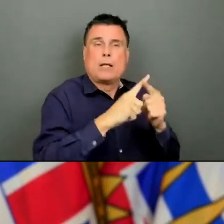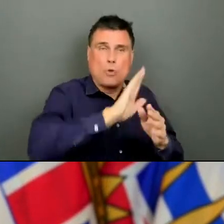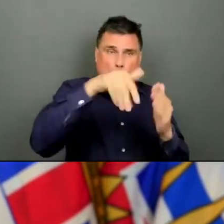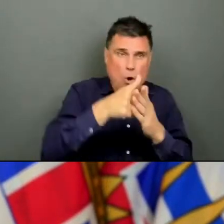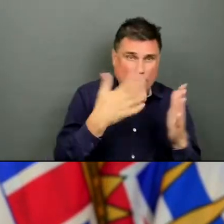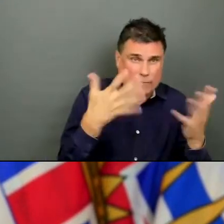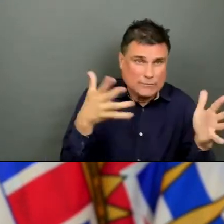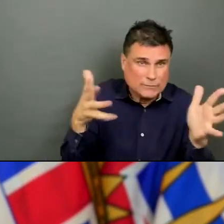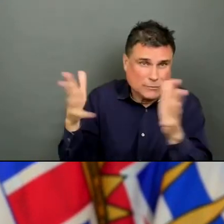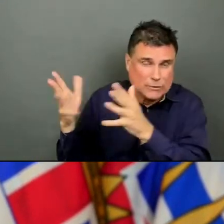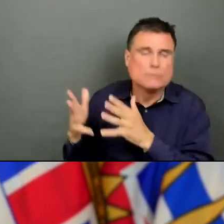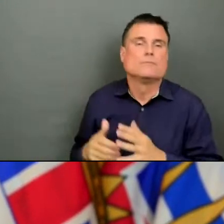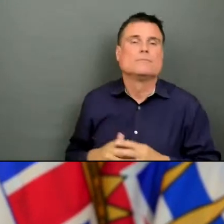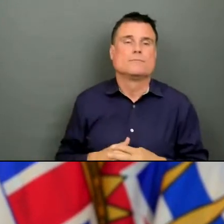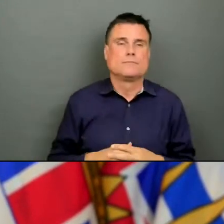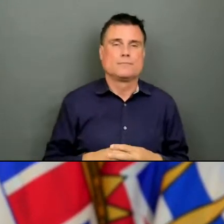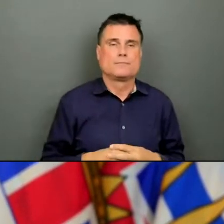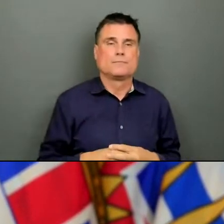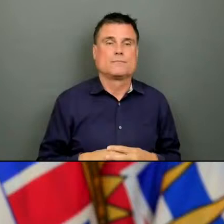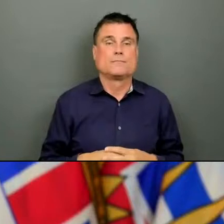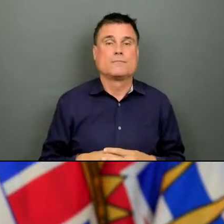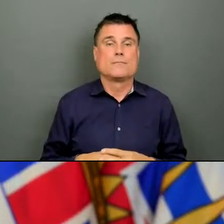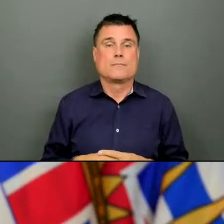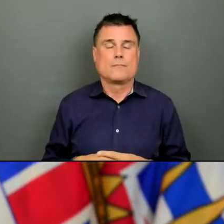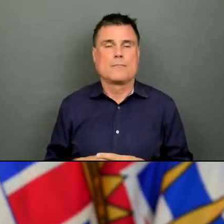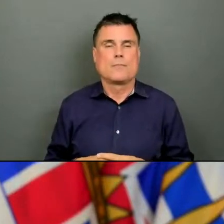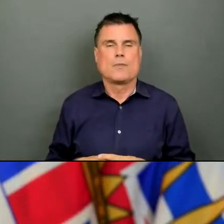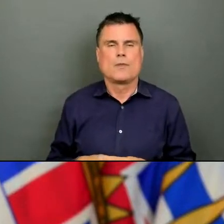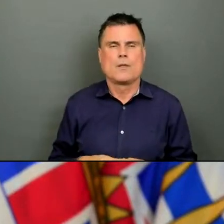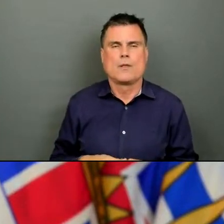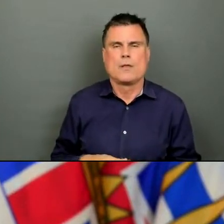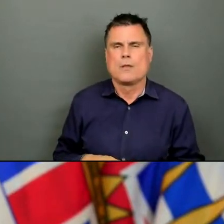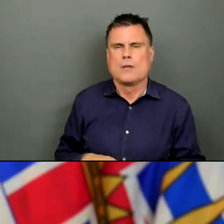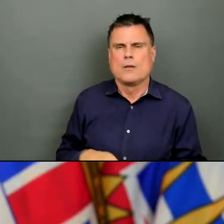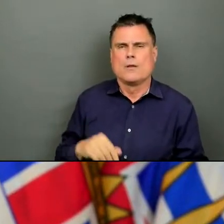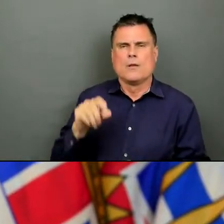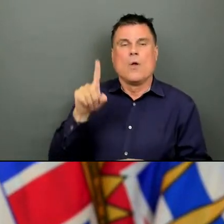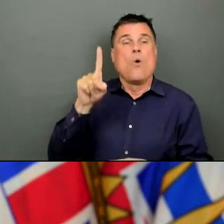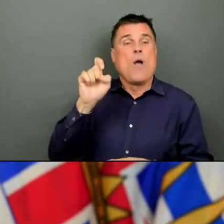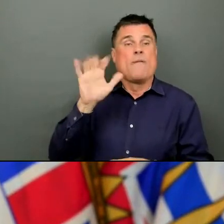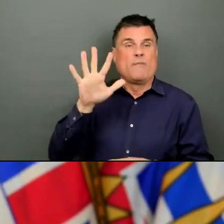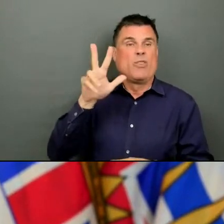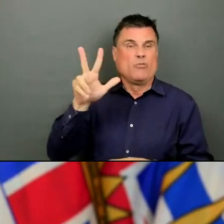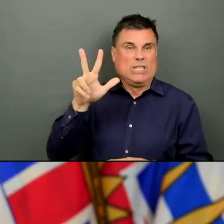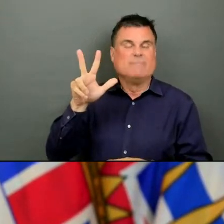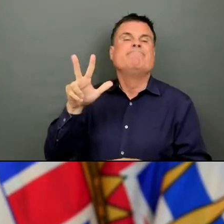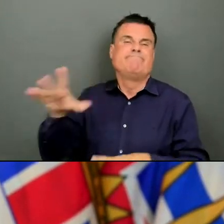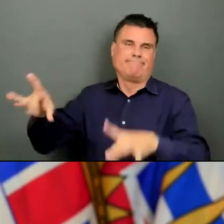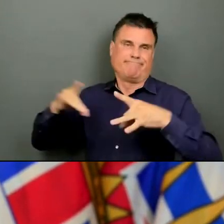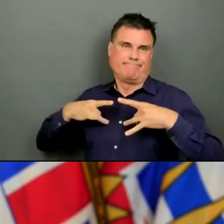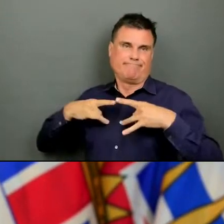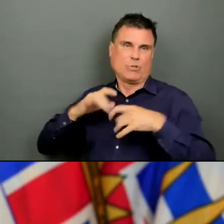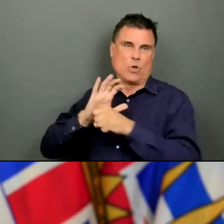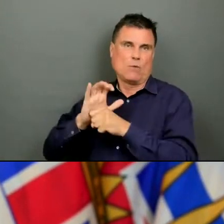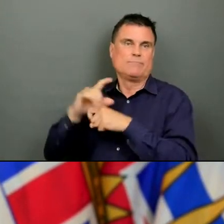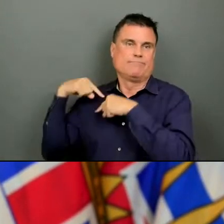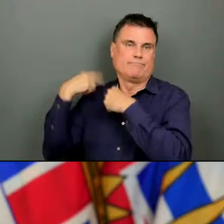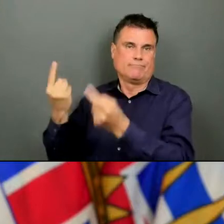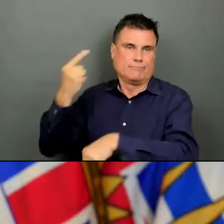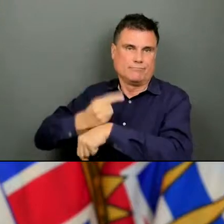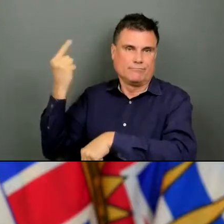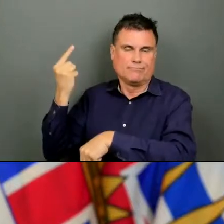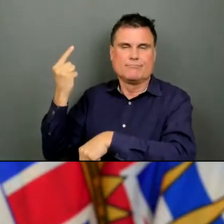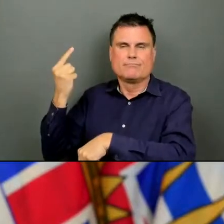In terms of cases, we have 153 new people diagnosed with COVID-19 in BC today, bringing the total number of